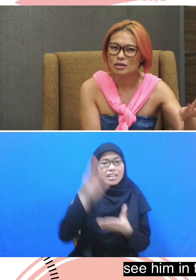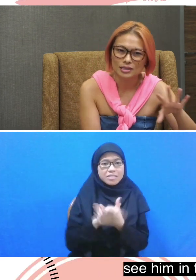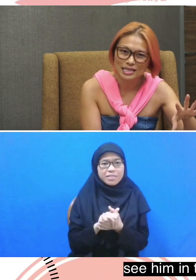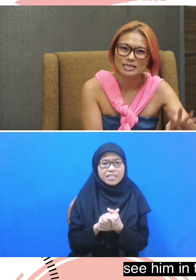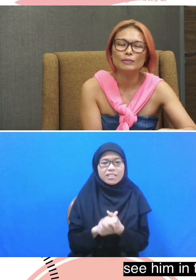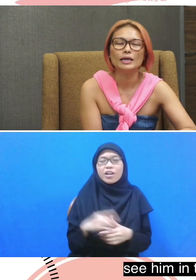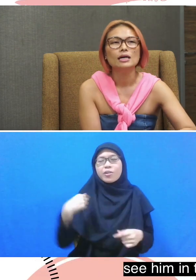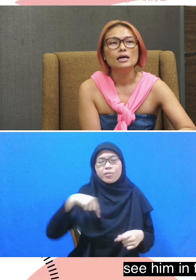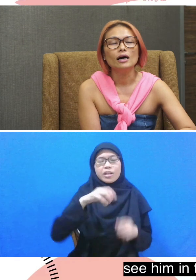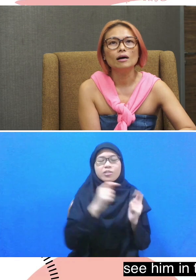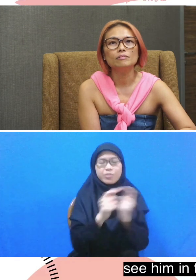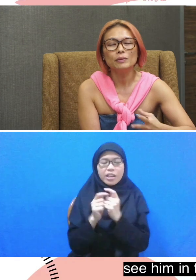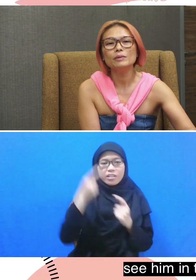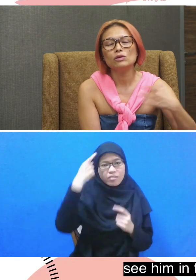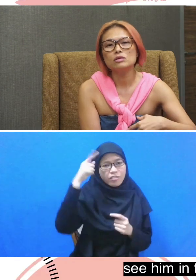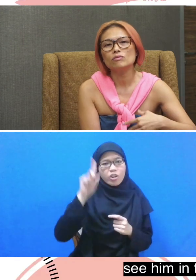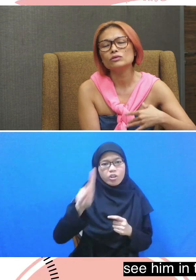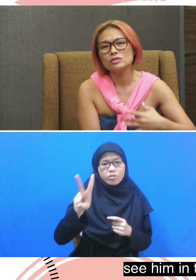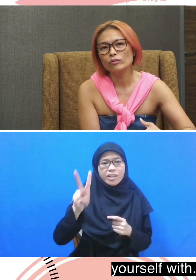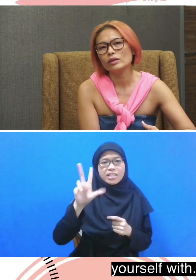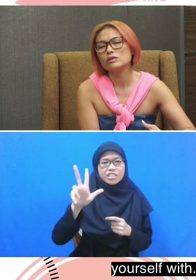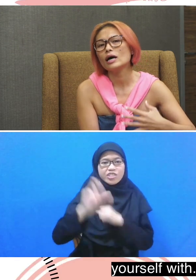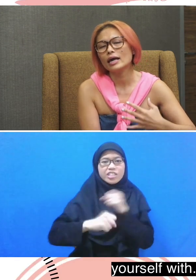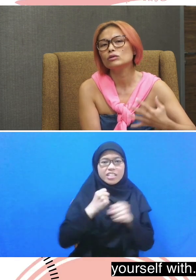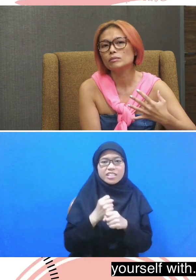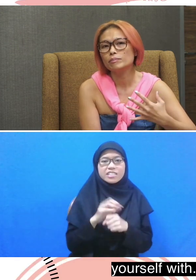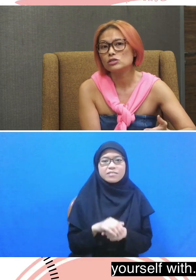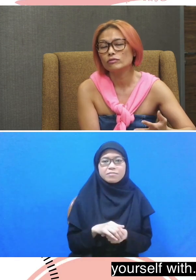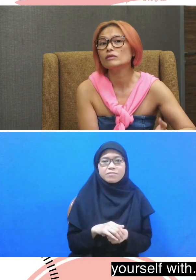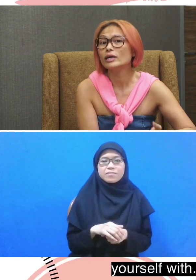you'll see him in the slides. But the people that you surround yourself with. So I